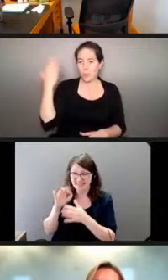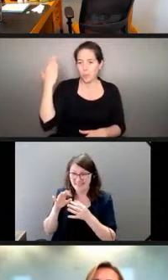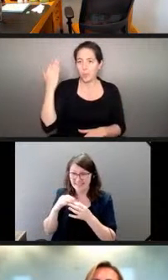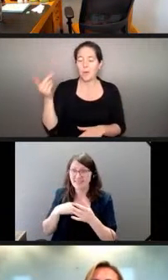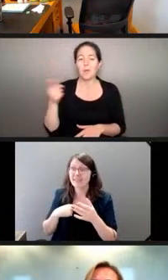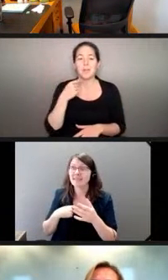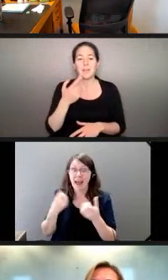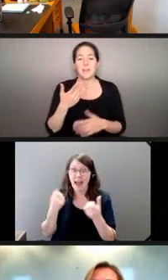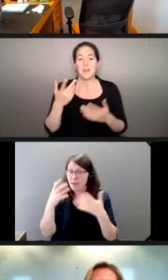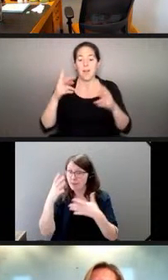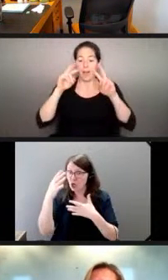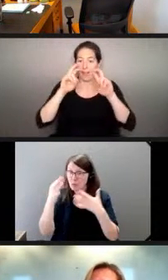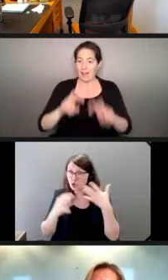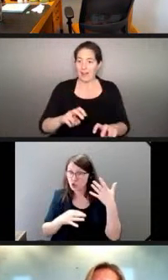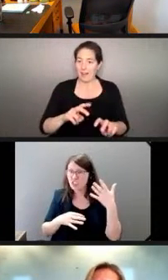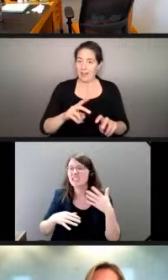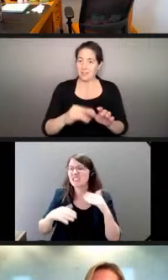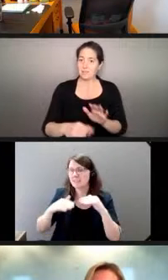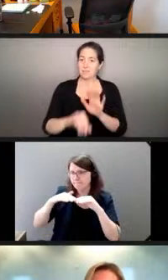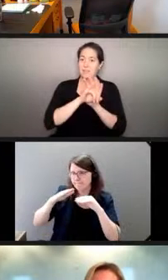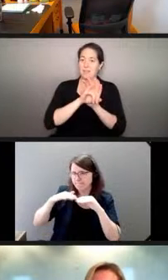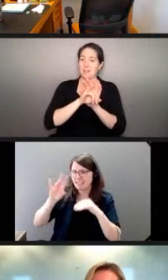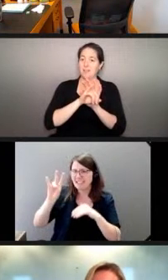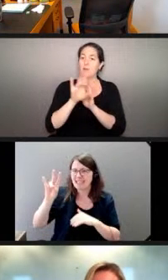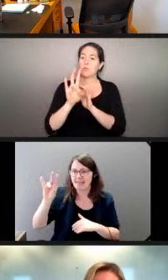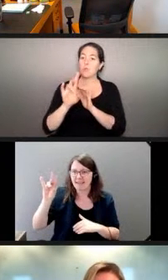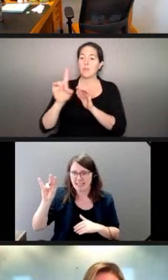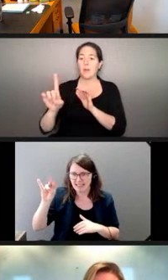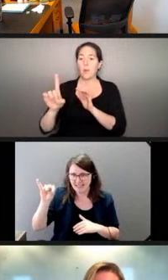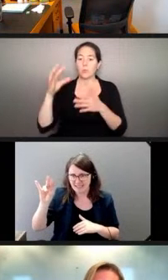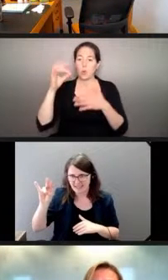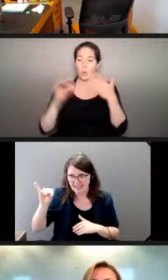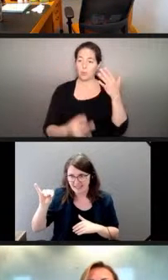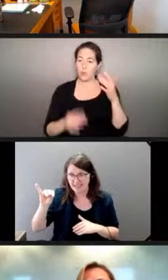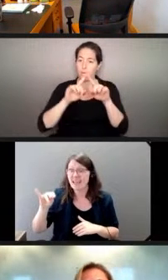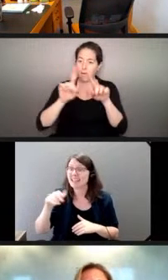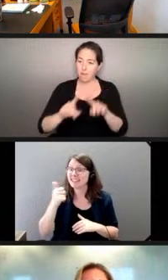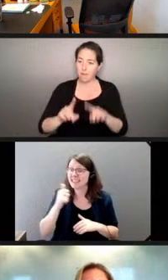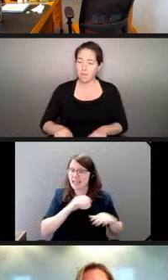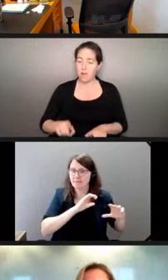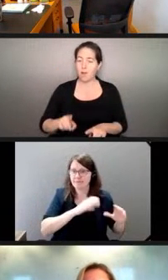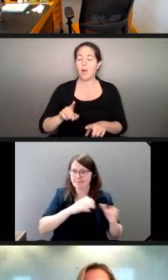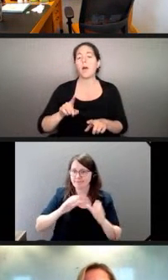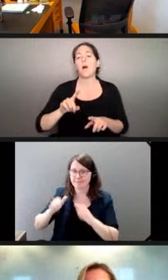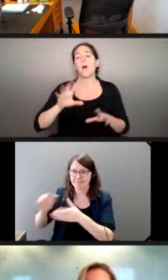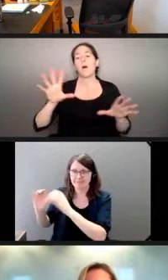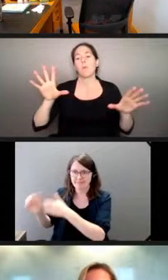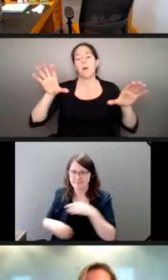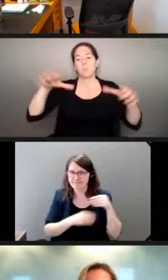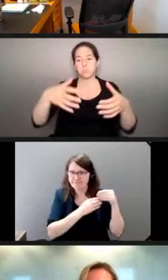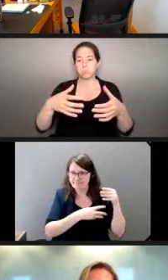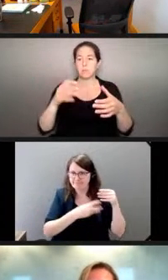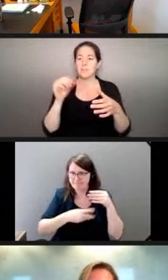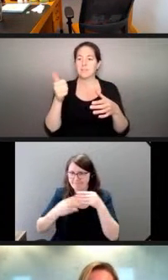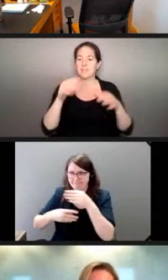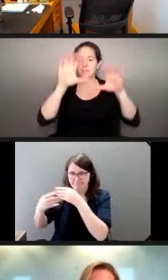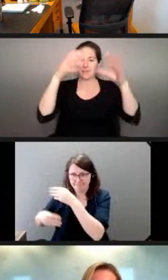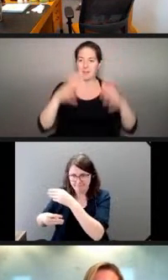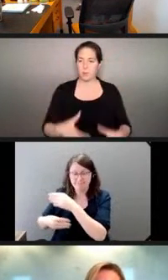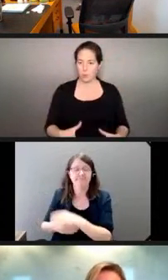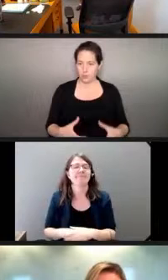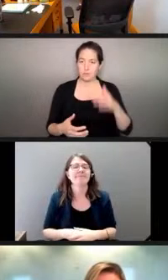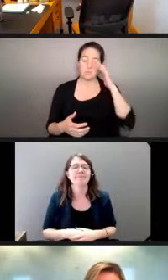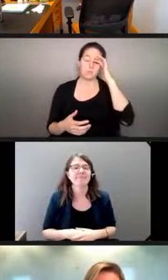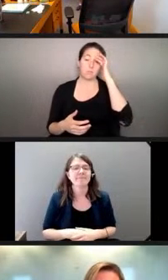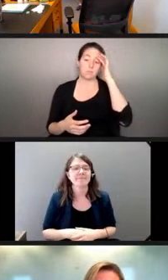options, which we've grouped into 10 different categories. Of course, the materials contained within